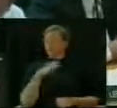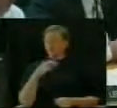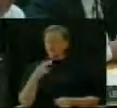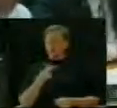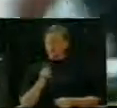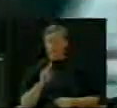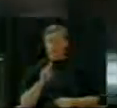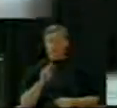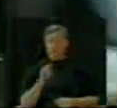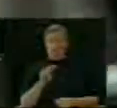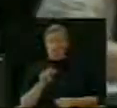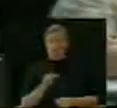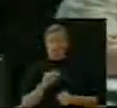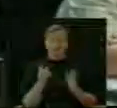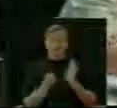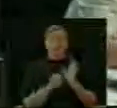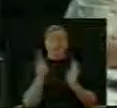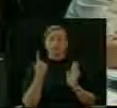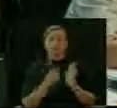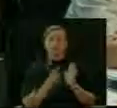Okay, Commissioner Harmon.